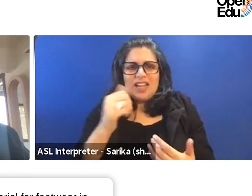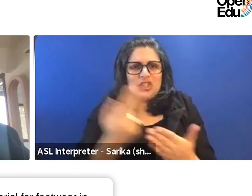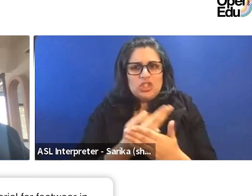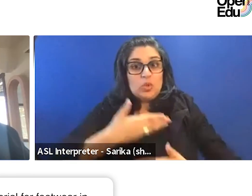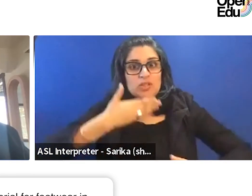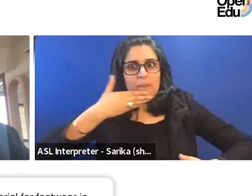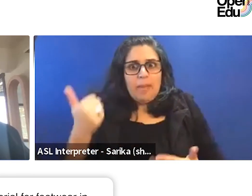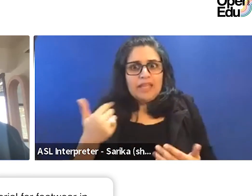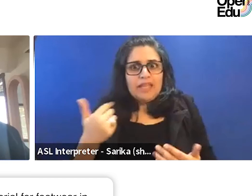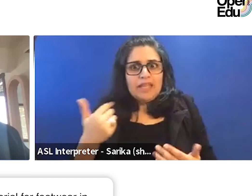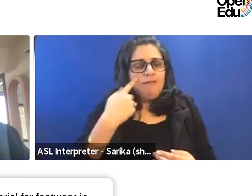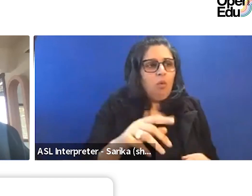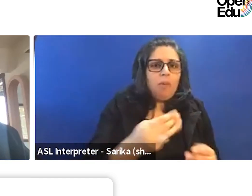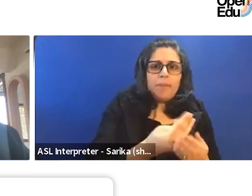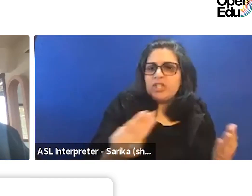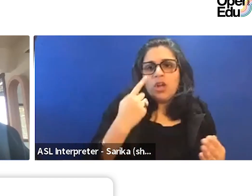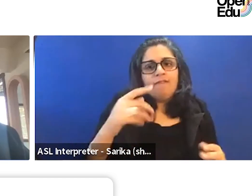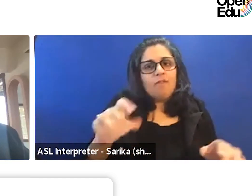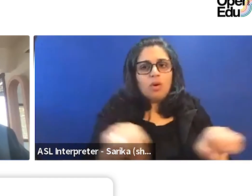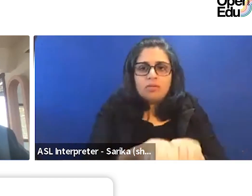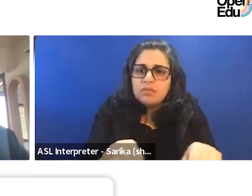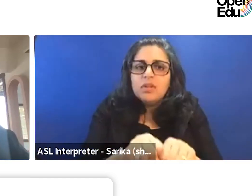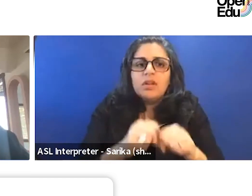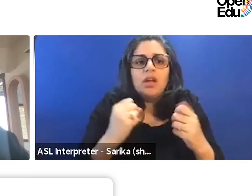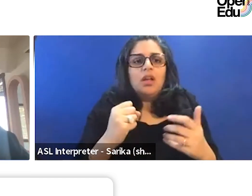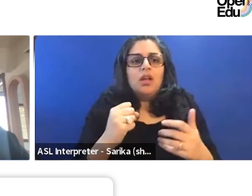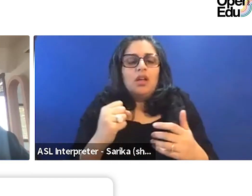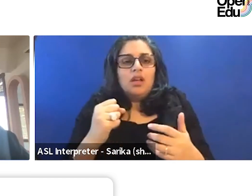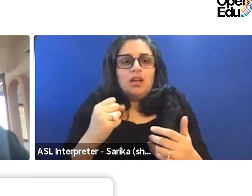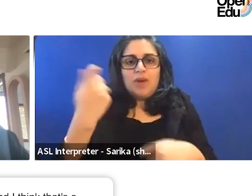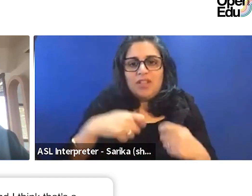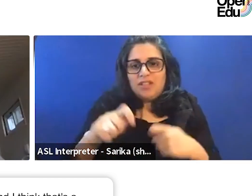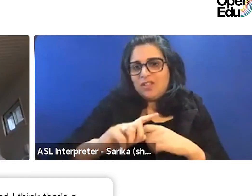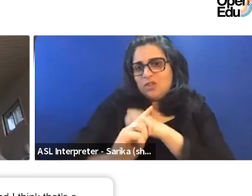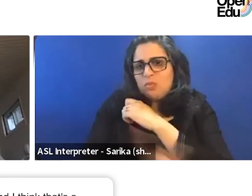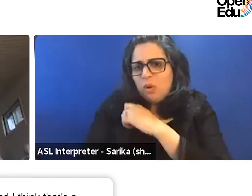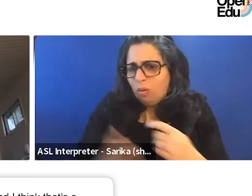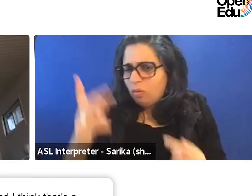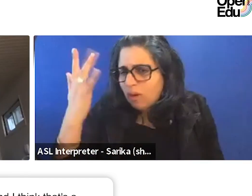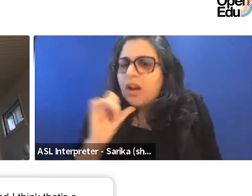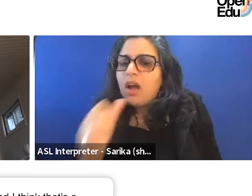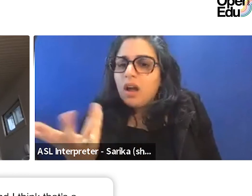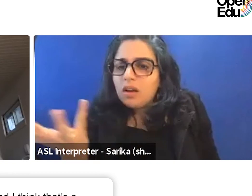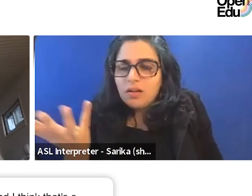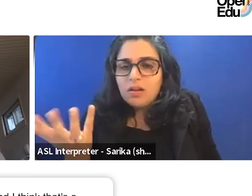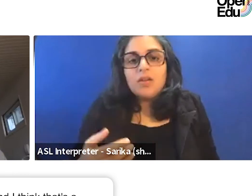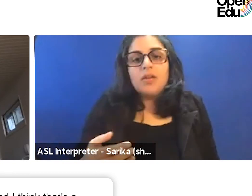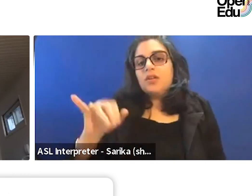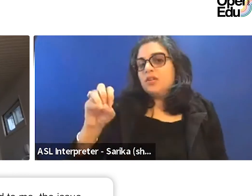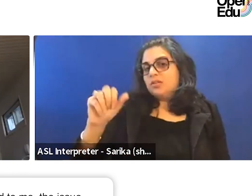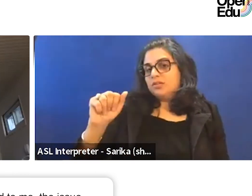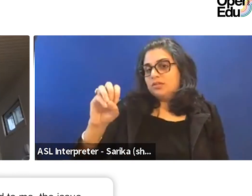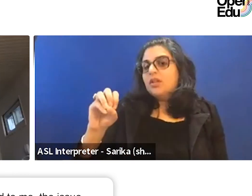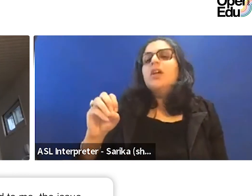of performance, weather, transpiration, etc.? Yeah, and I think that's a really good